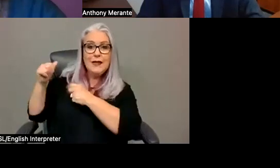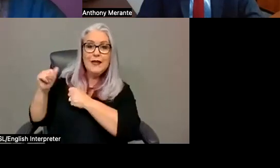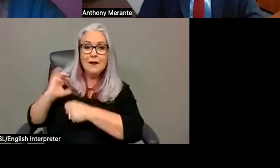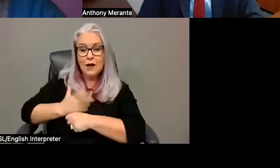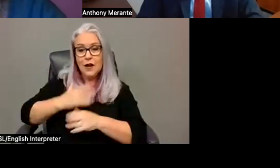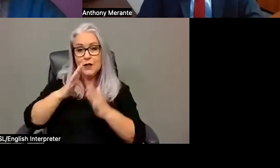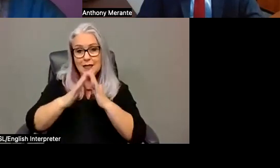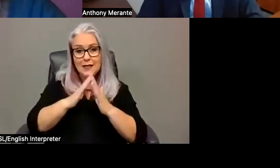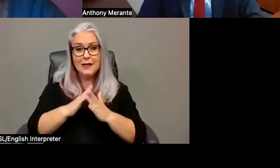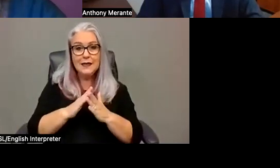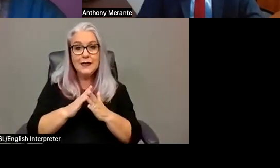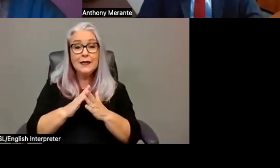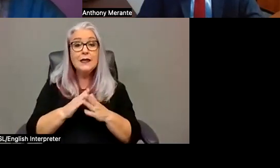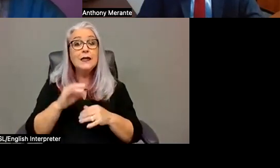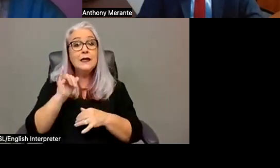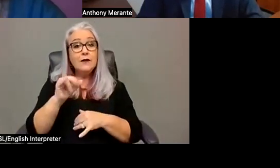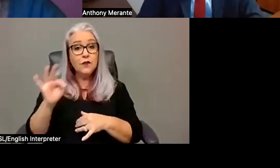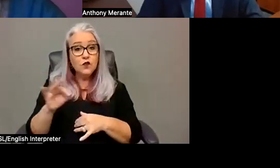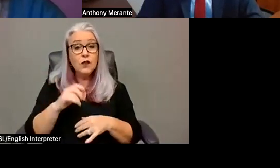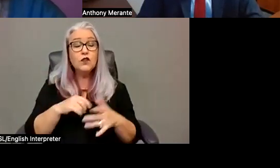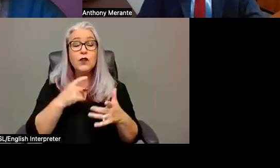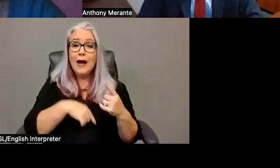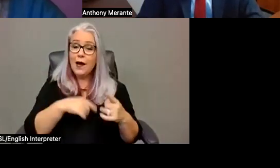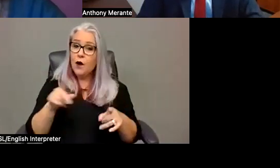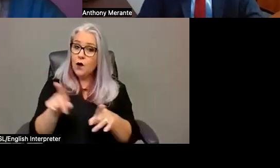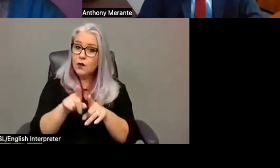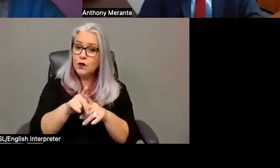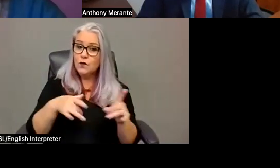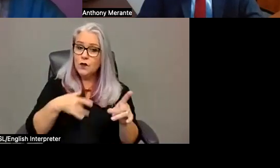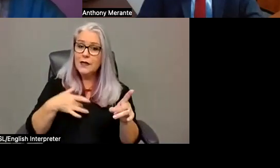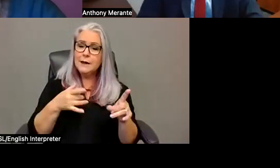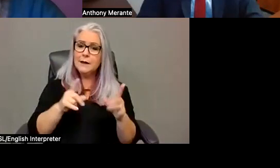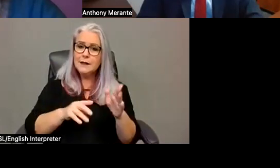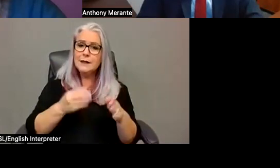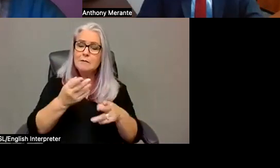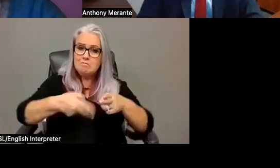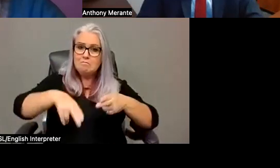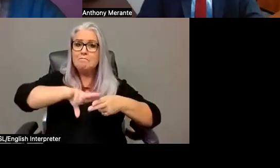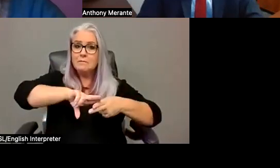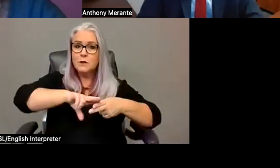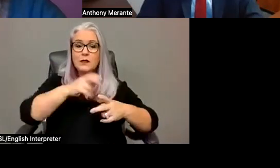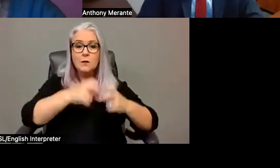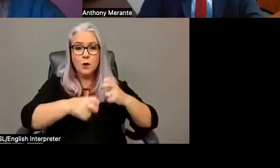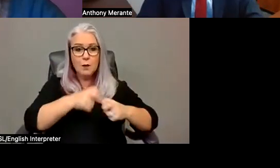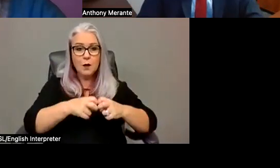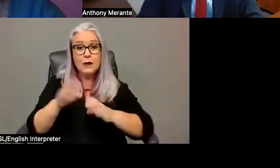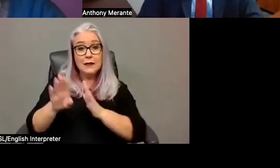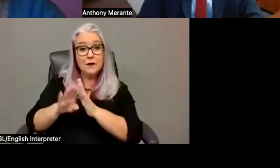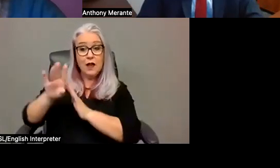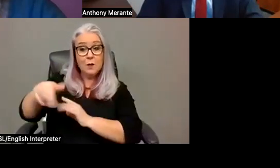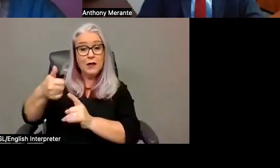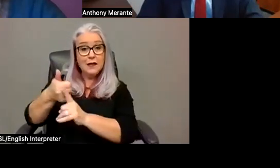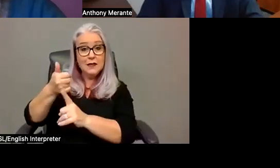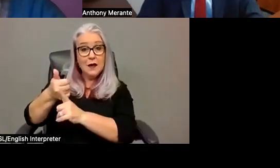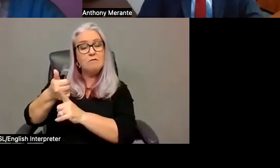infrastructure, that is also an increase in problem here in the city. As far as the development itself, I don't